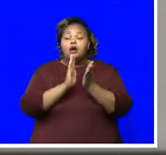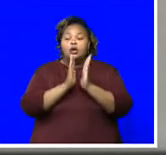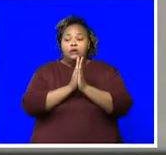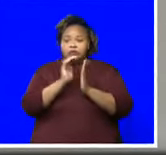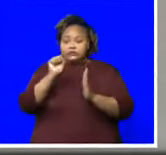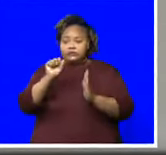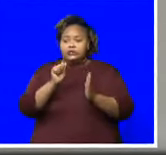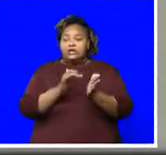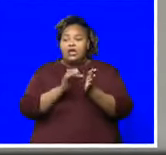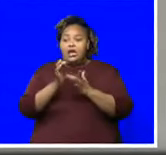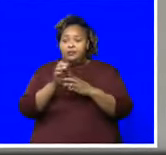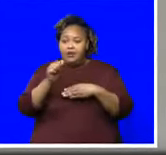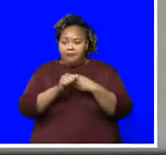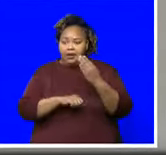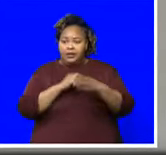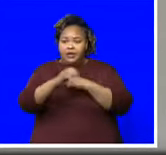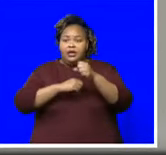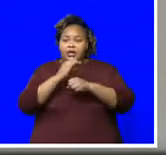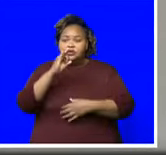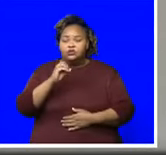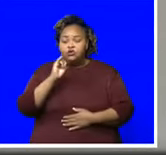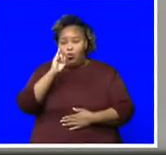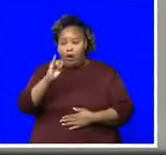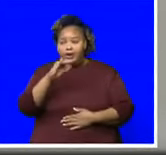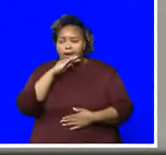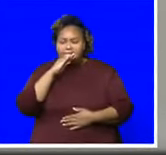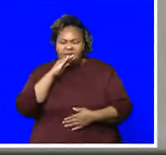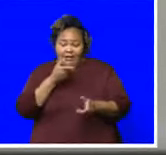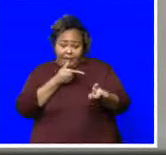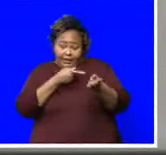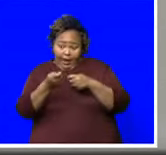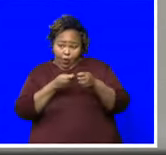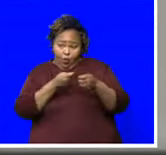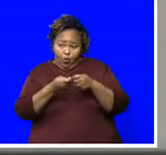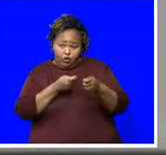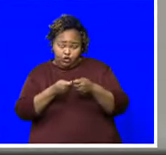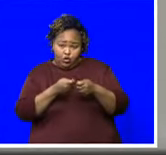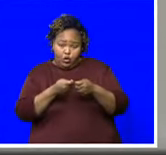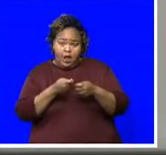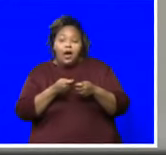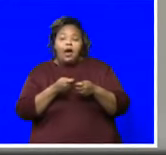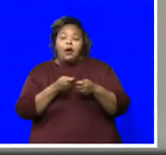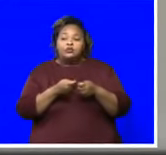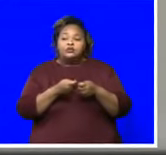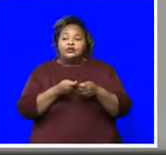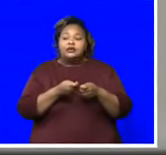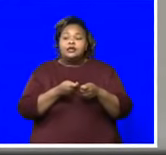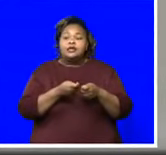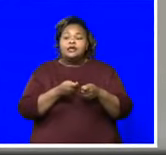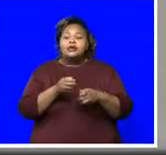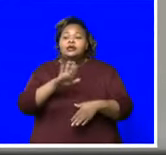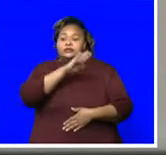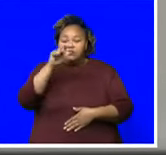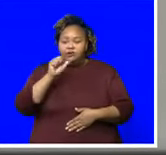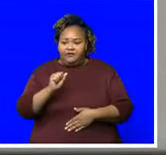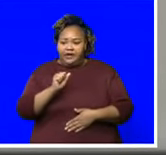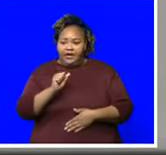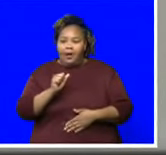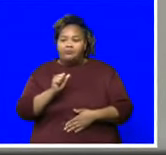a government-to-government protocol that would regulate the offering of matric in